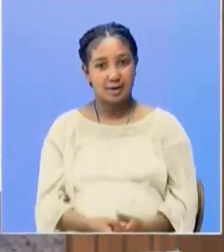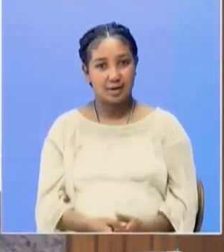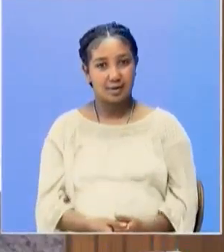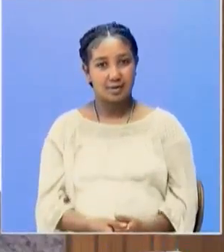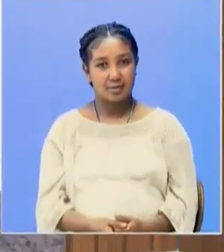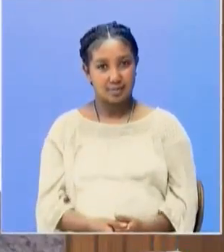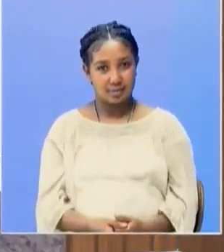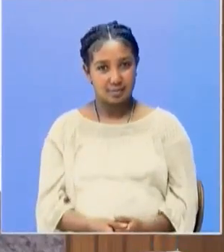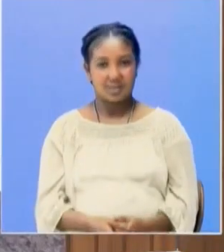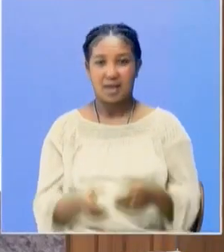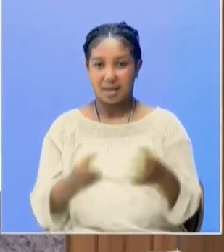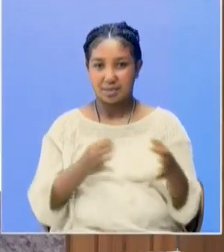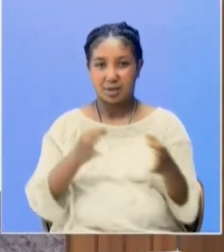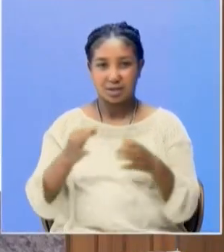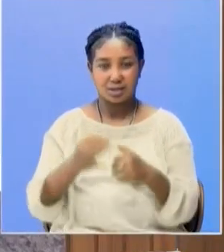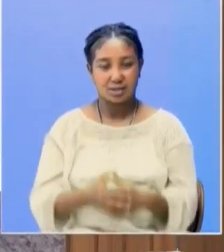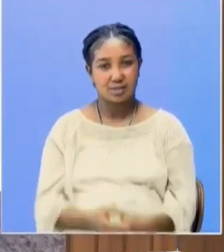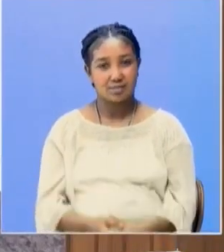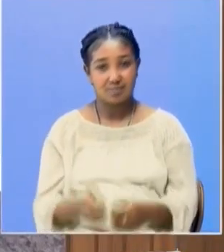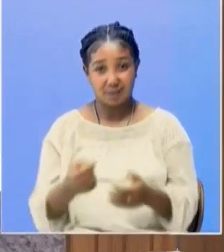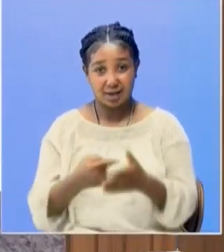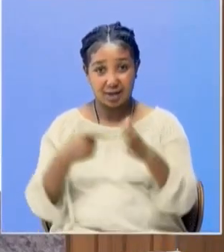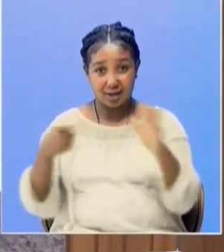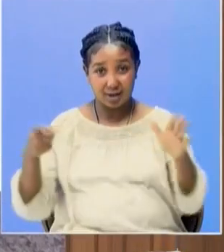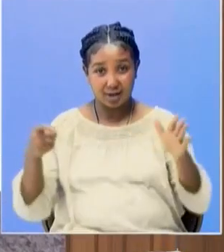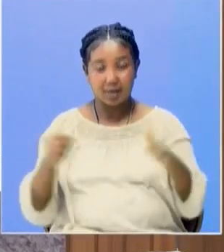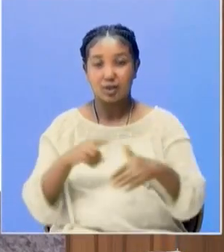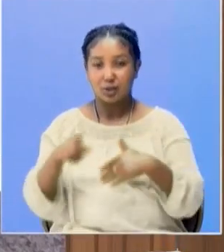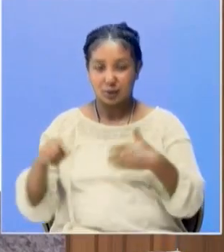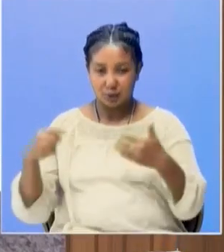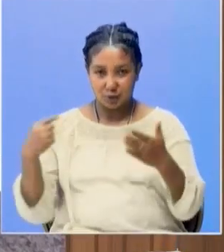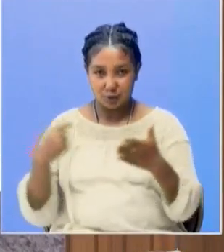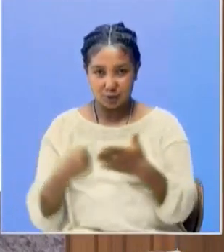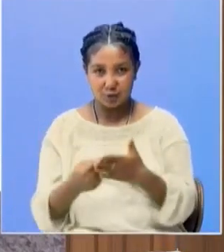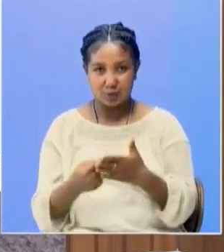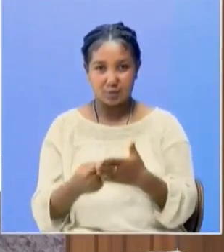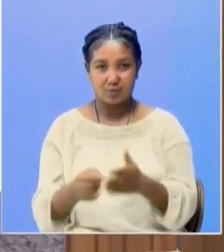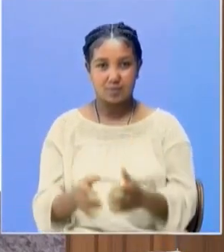such expressions. Is it clear? So,